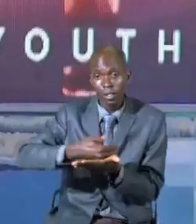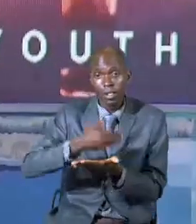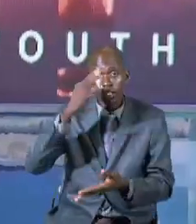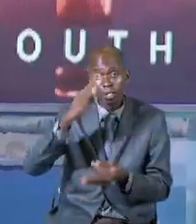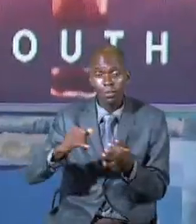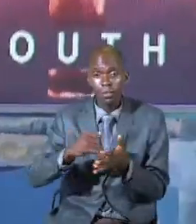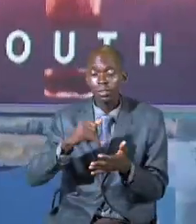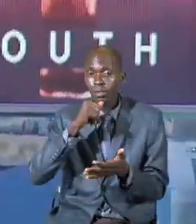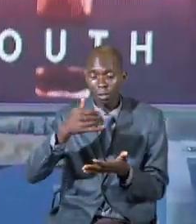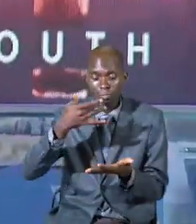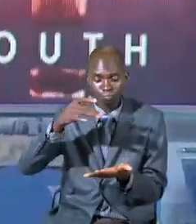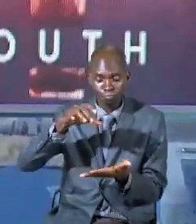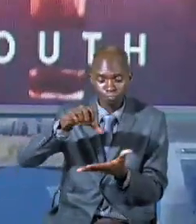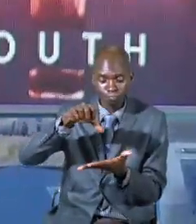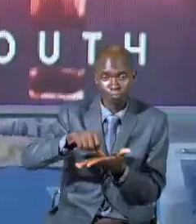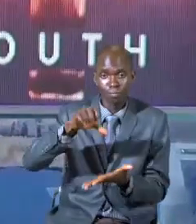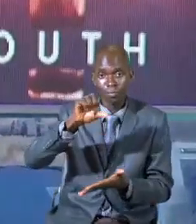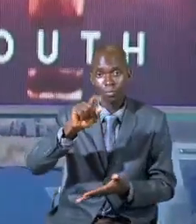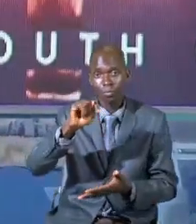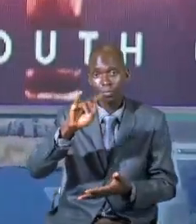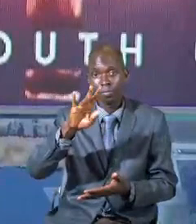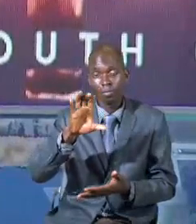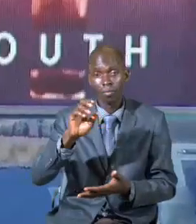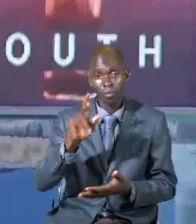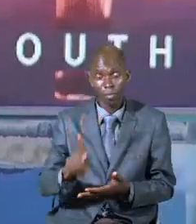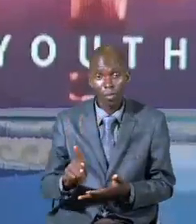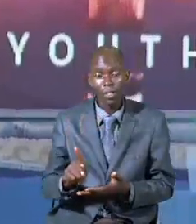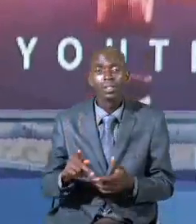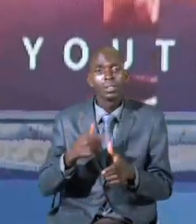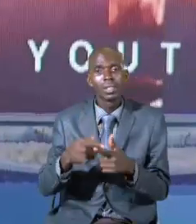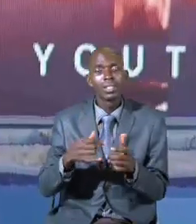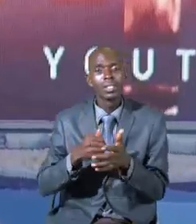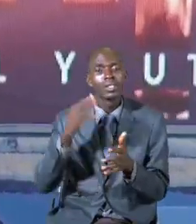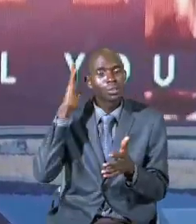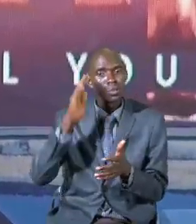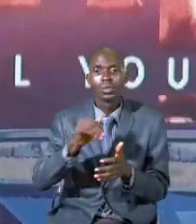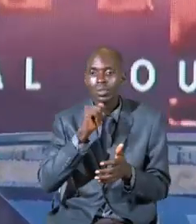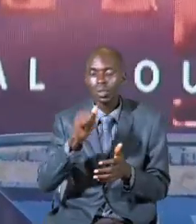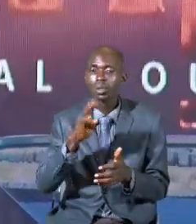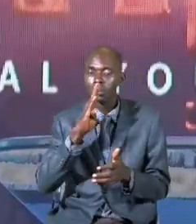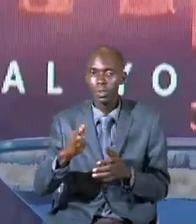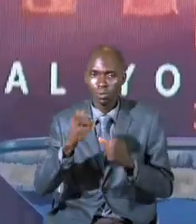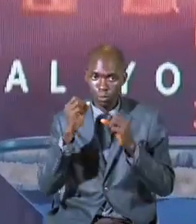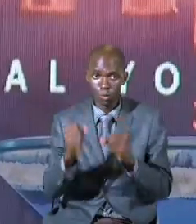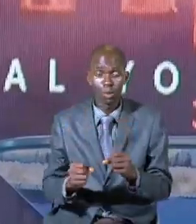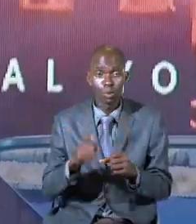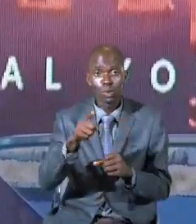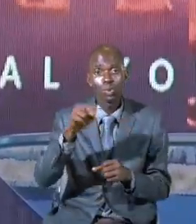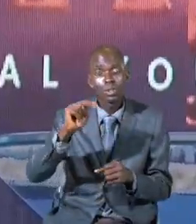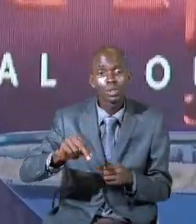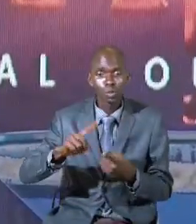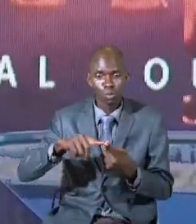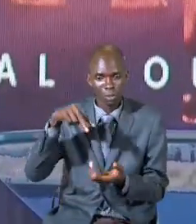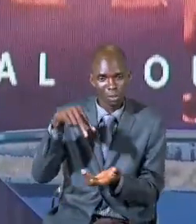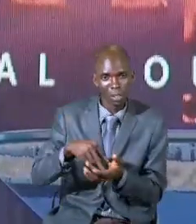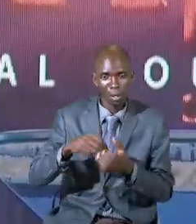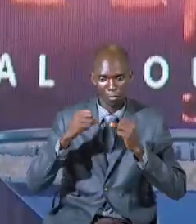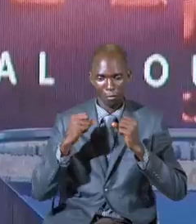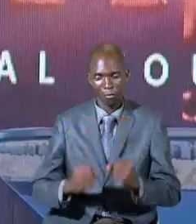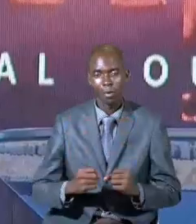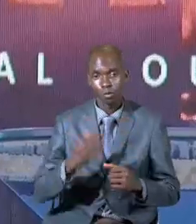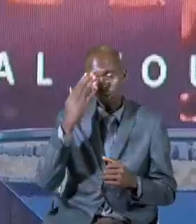you persevere in it with motivation, knowing that your life will amount to something. Your life